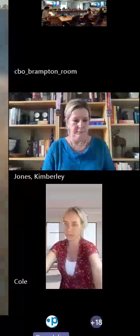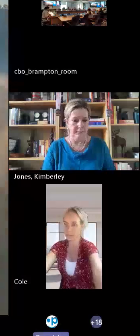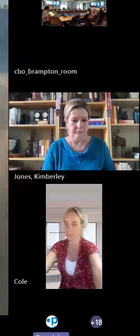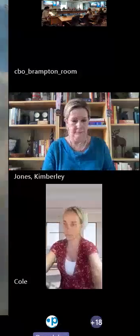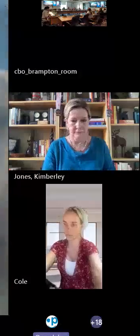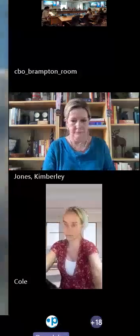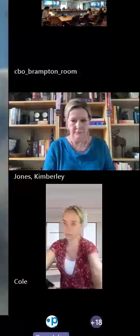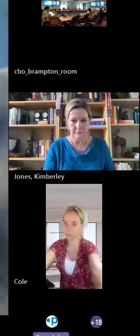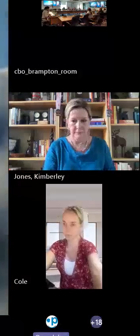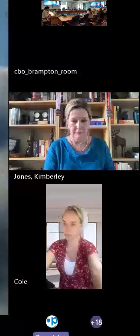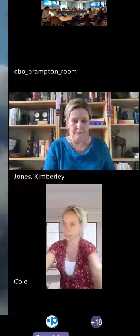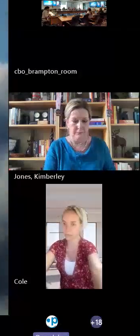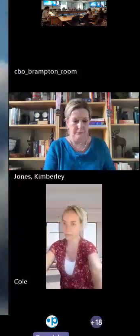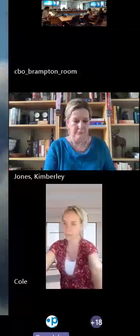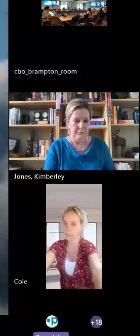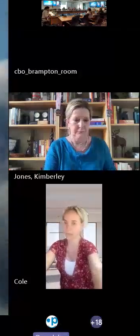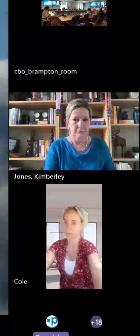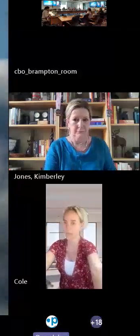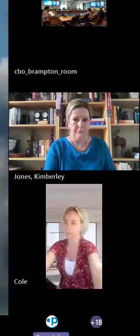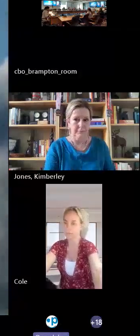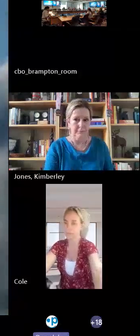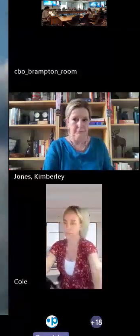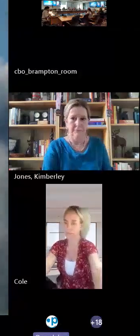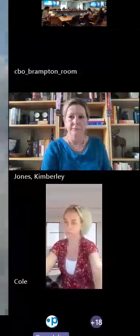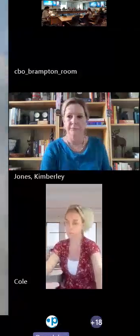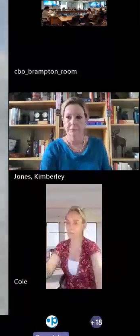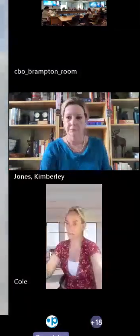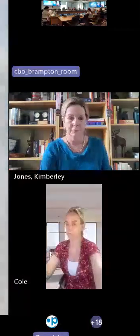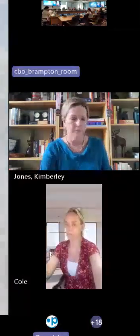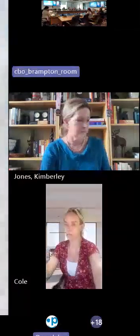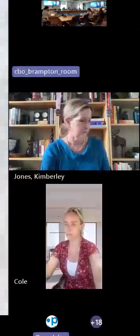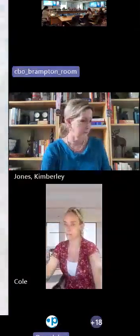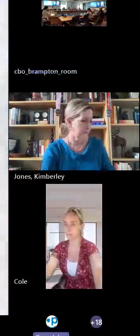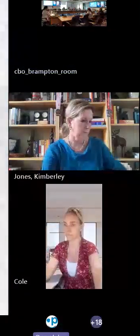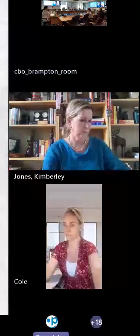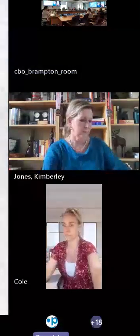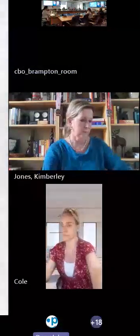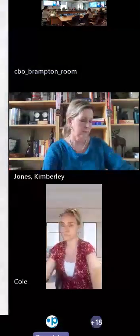water, animals, and each other for future generations.